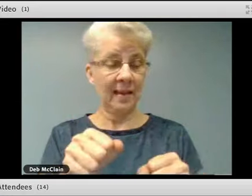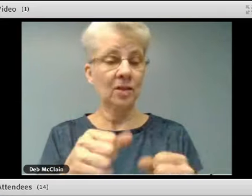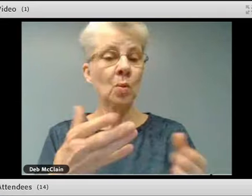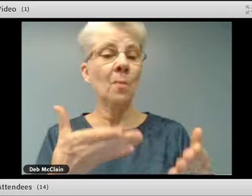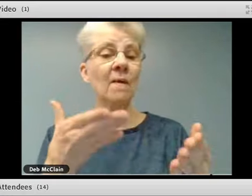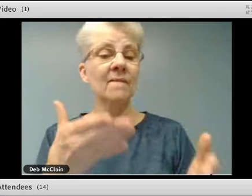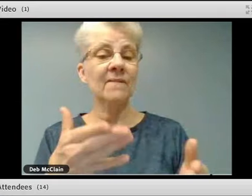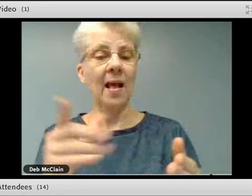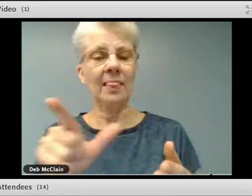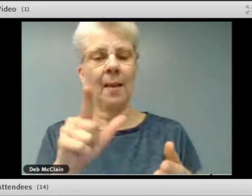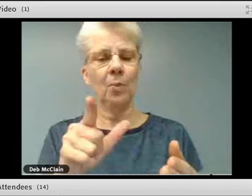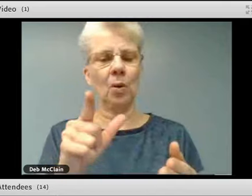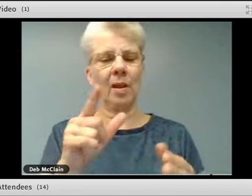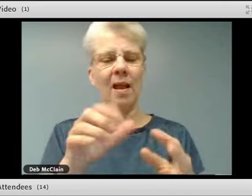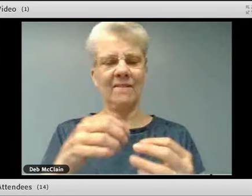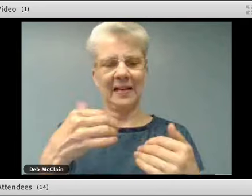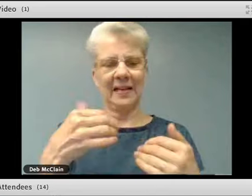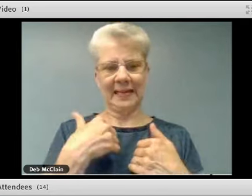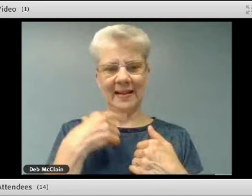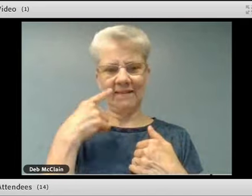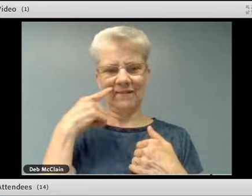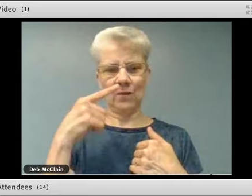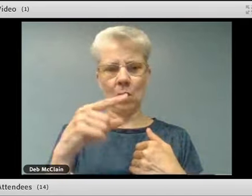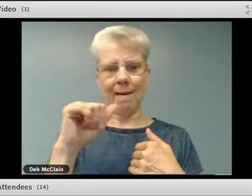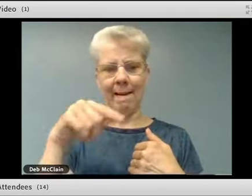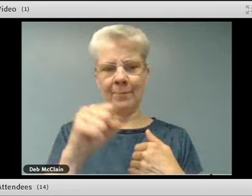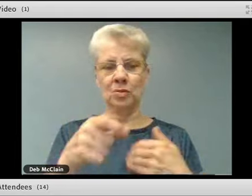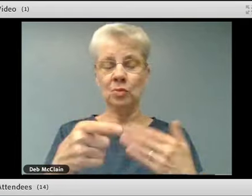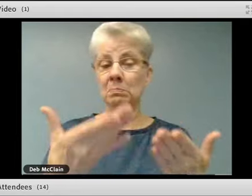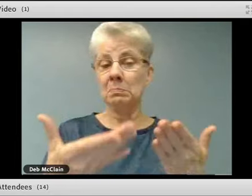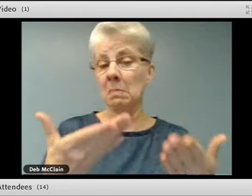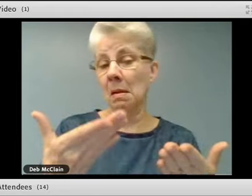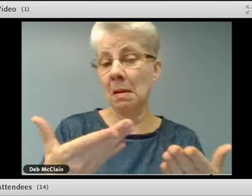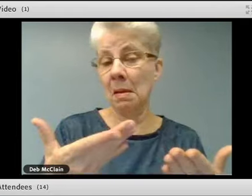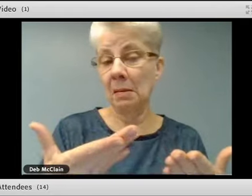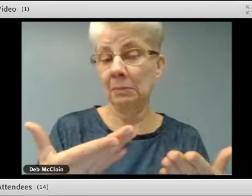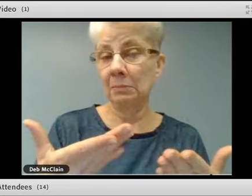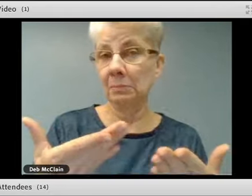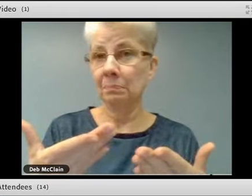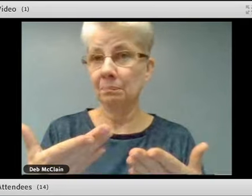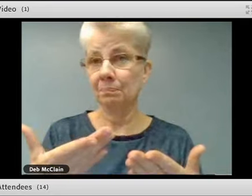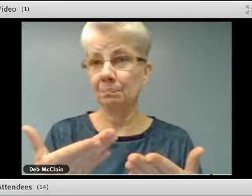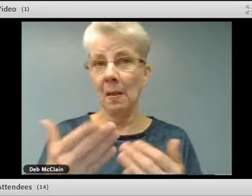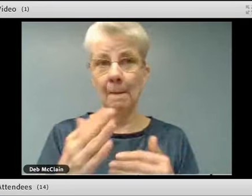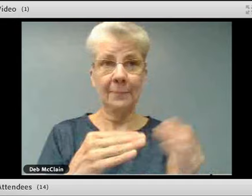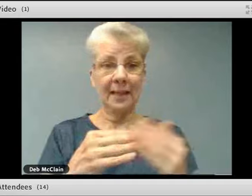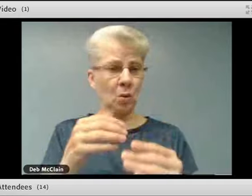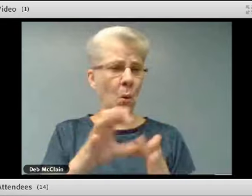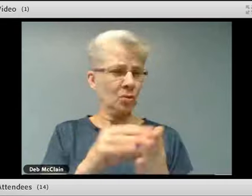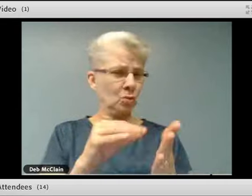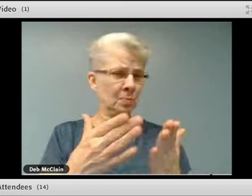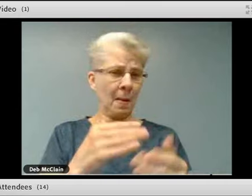provide a library of content for apps that you might, that your students might be building or